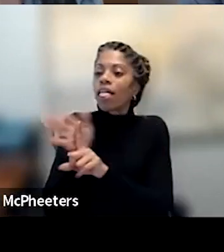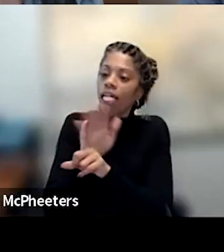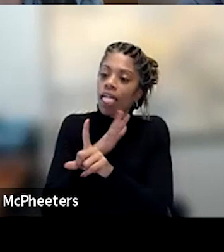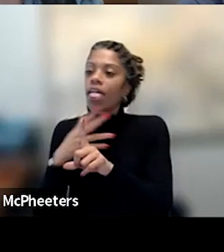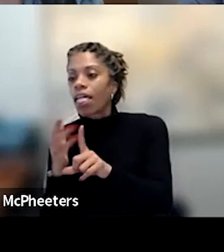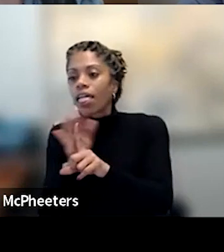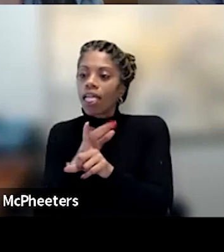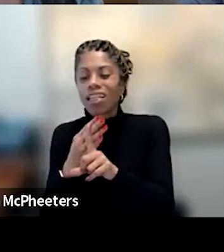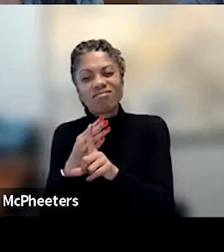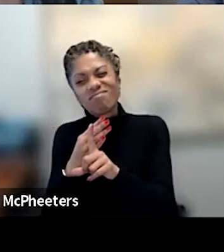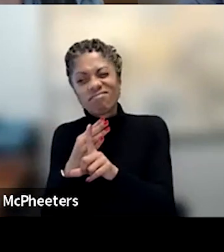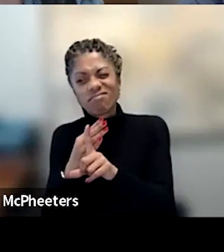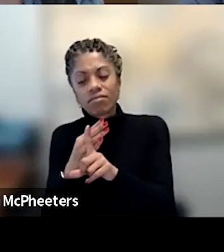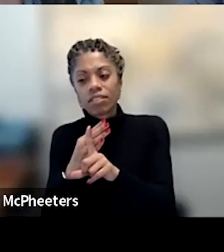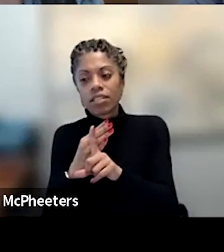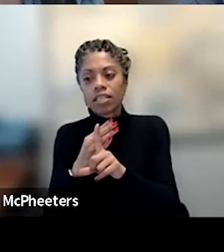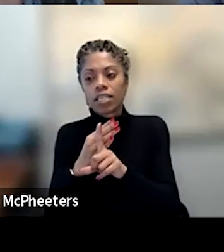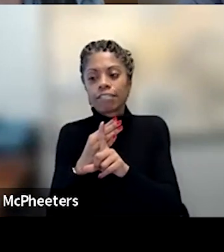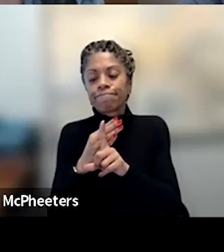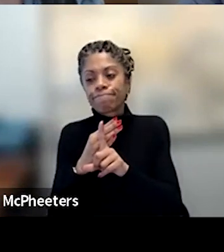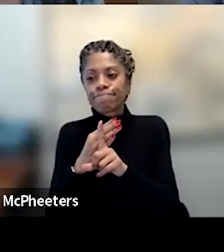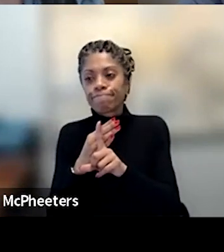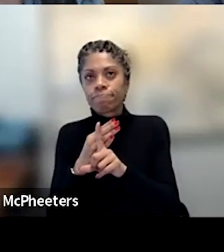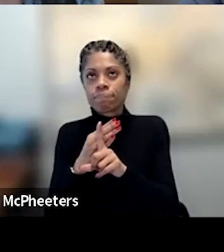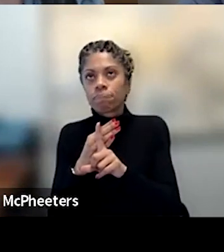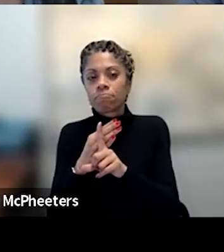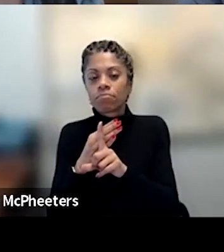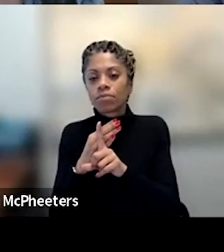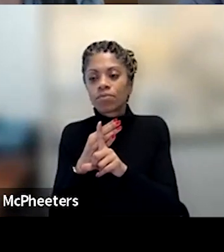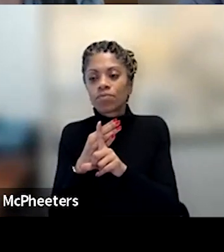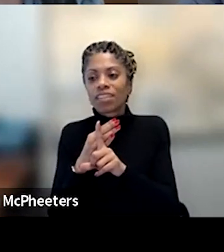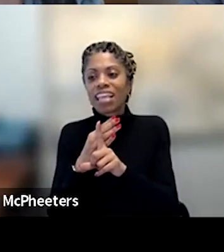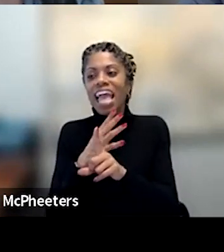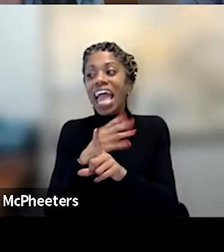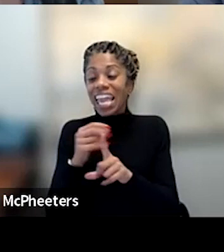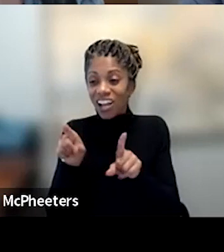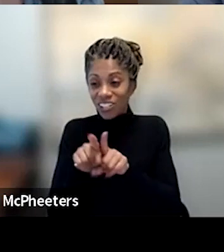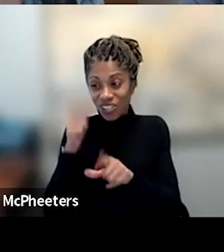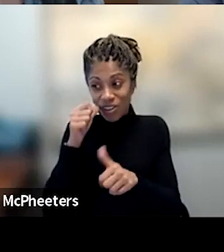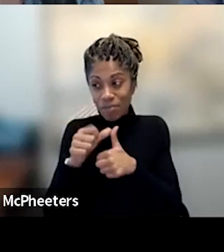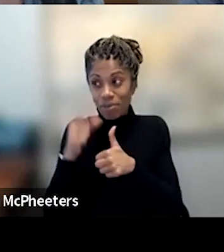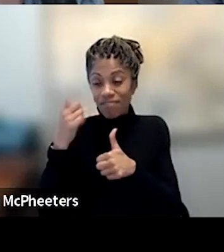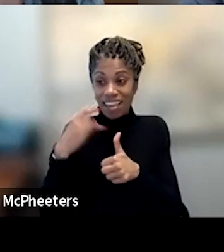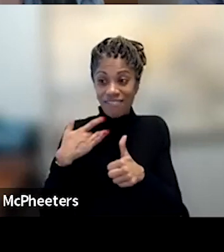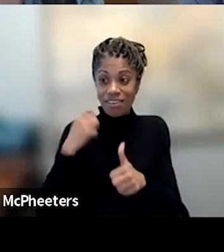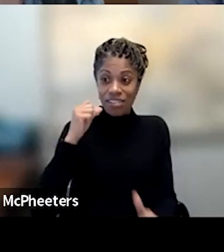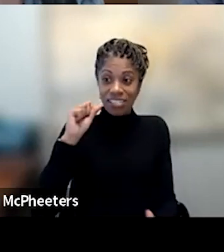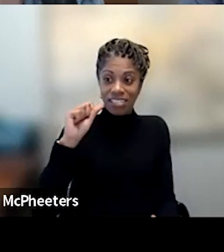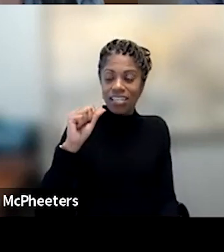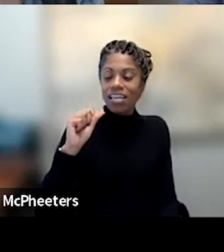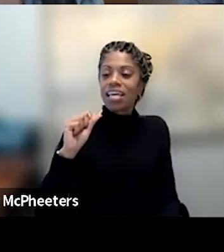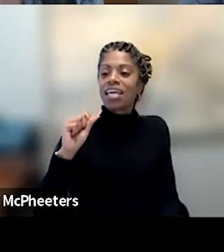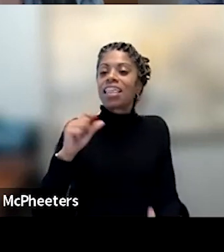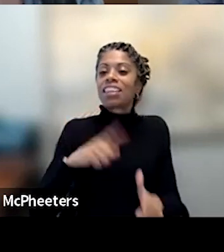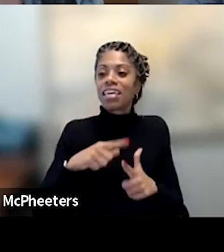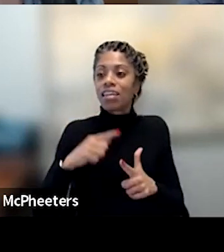It may not be able to move as fast as you would like. But if you take a